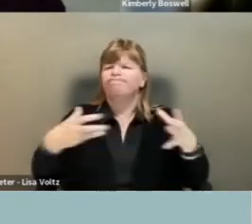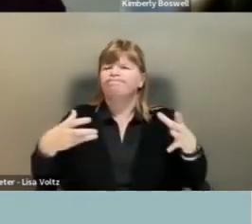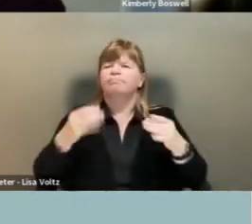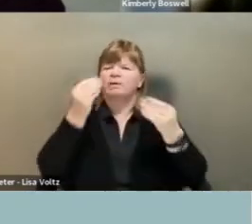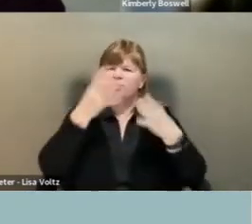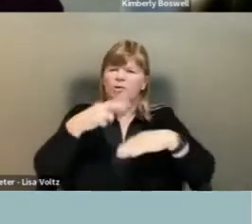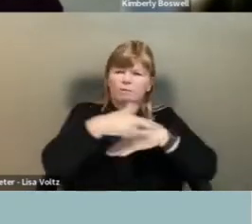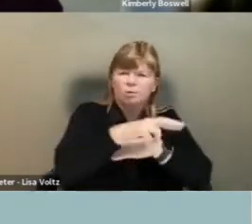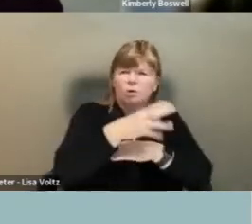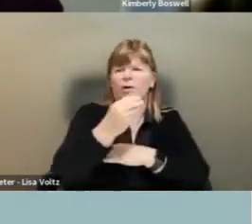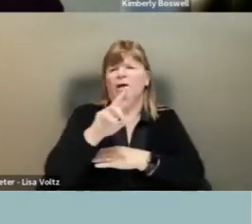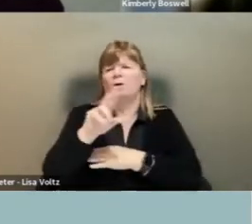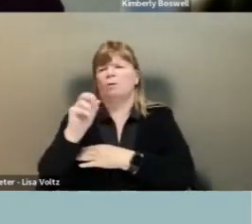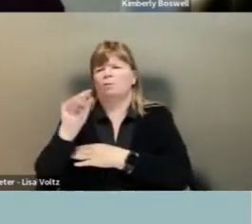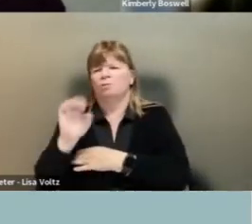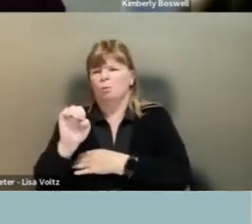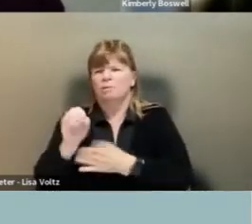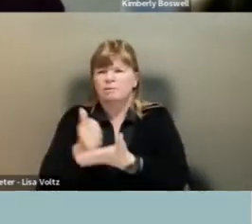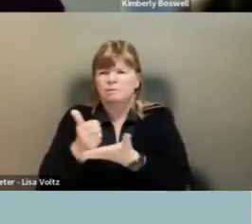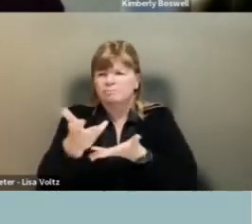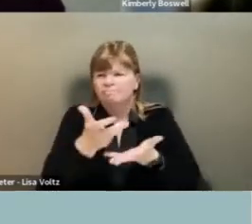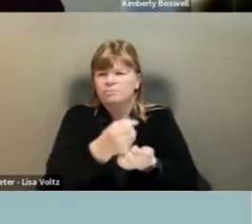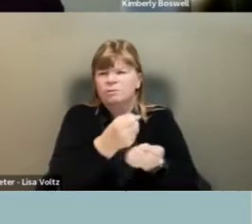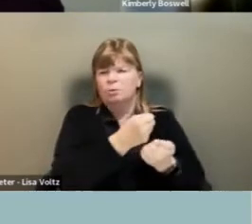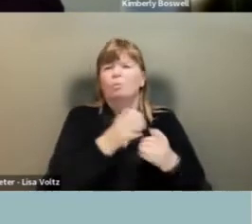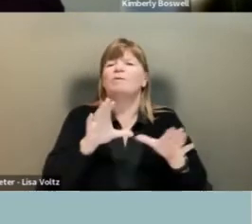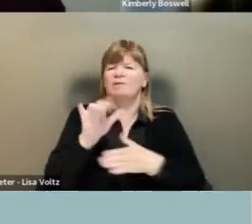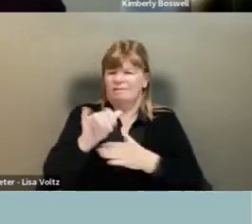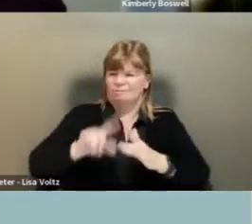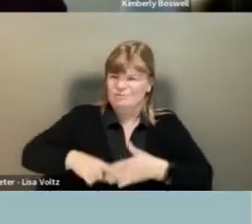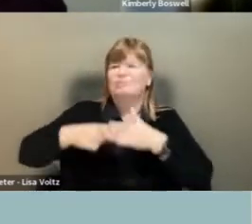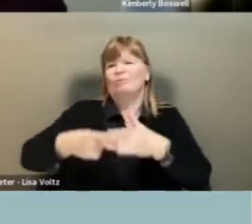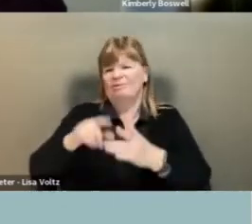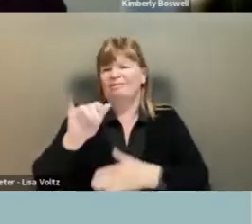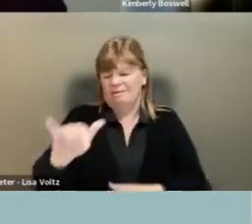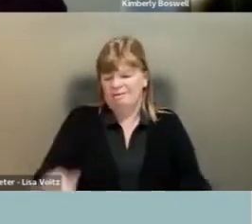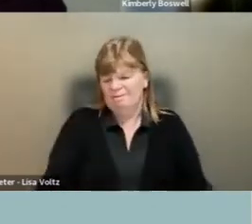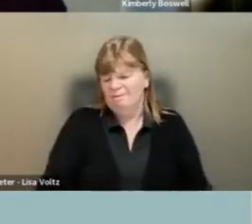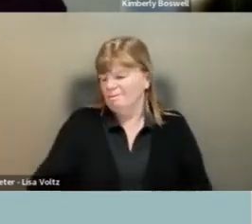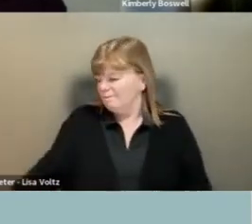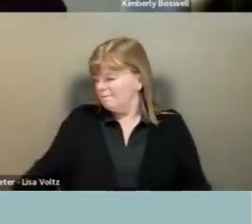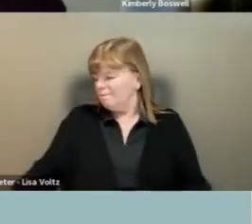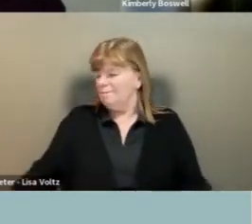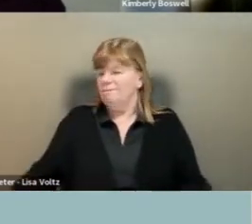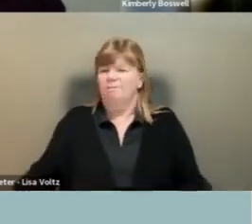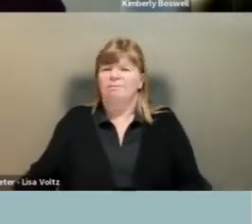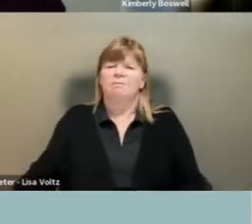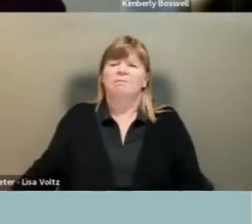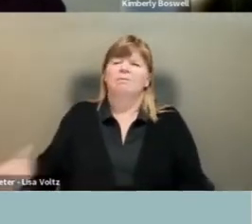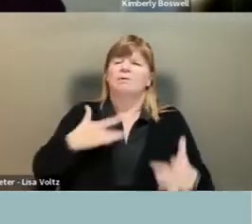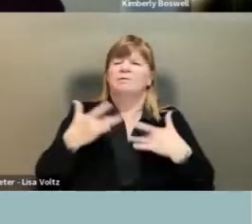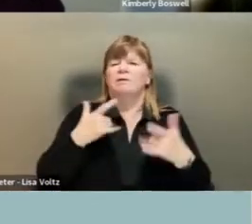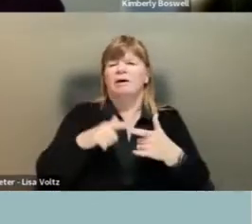referral and our resource facilitation. So we've done that. We've began that journey. And we are excited to have Department of Mental Health